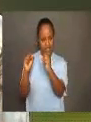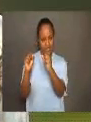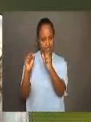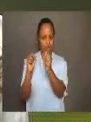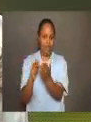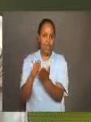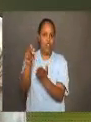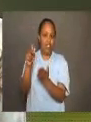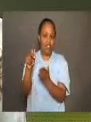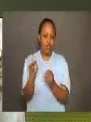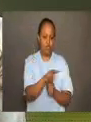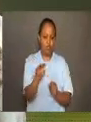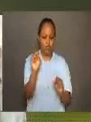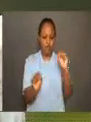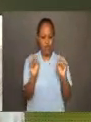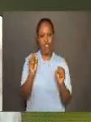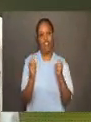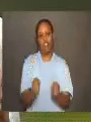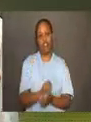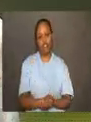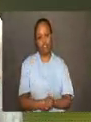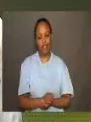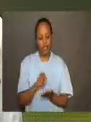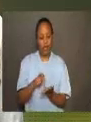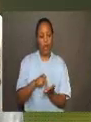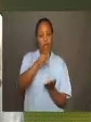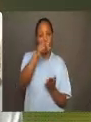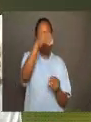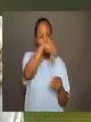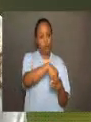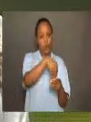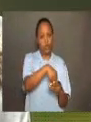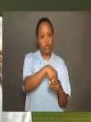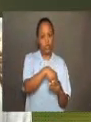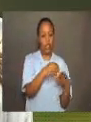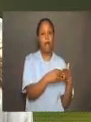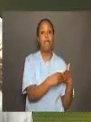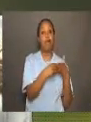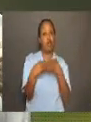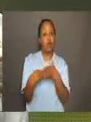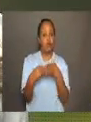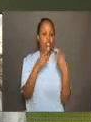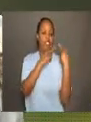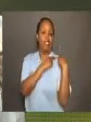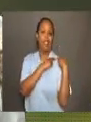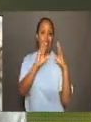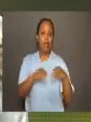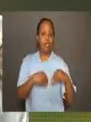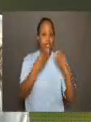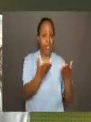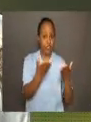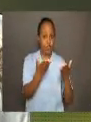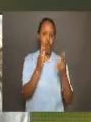a democracy. In a democracy, a leader is given authority by